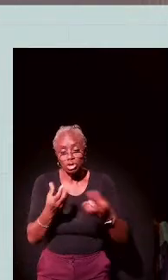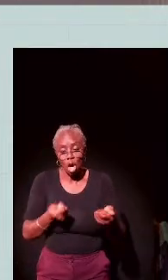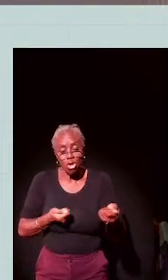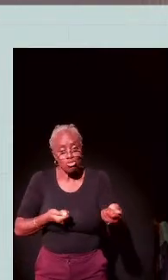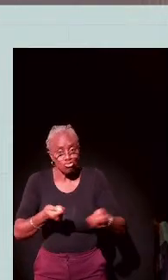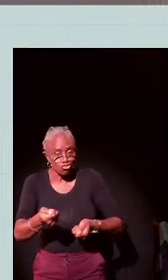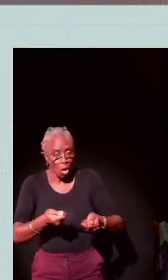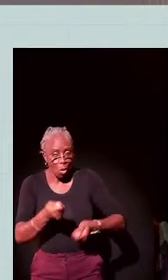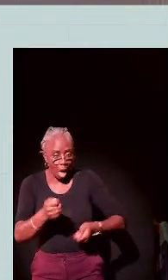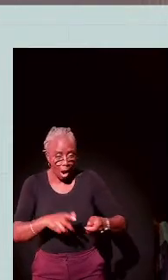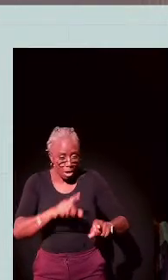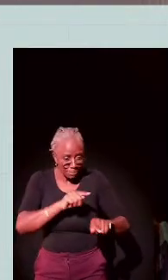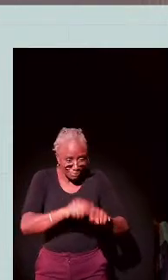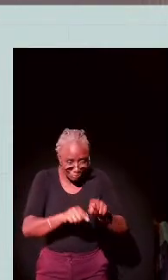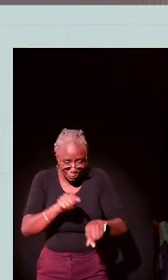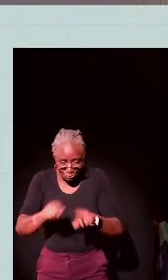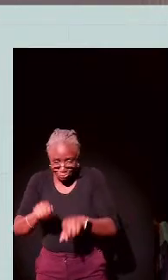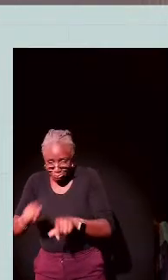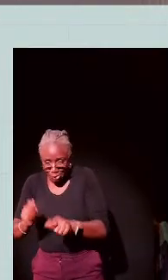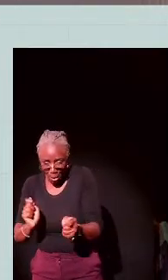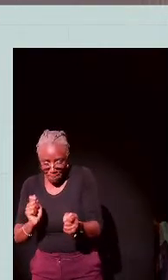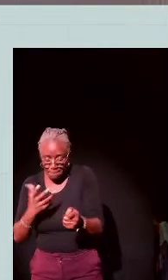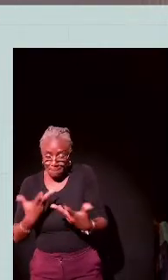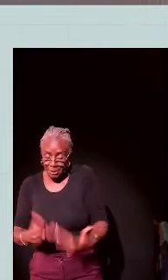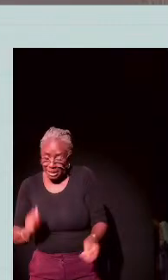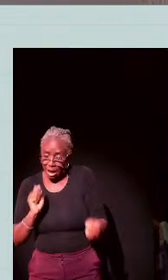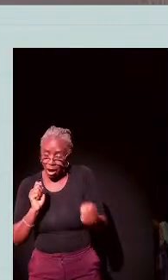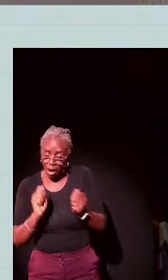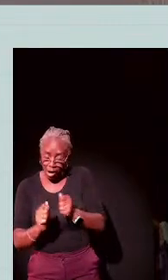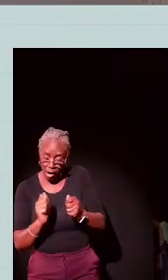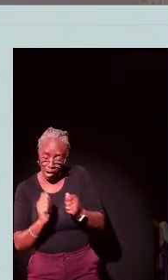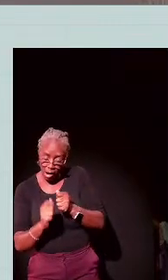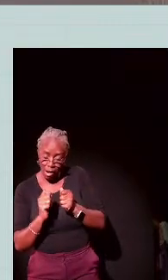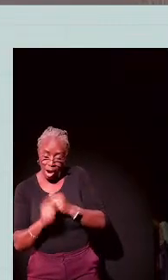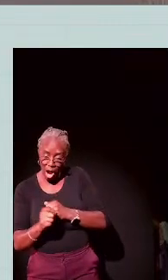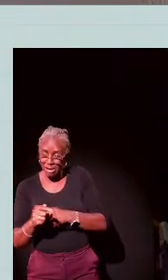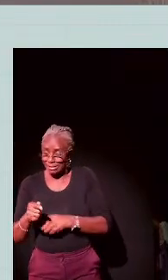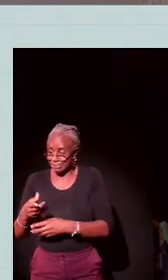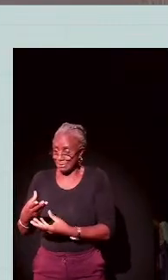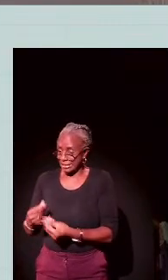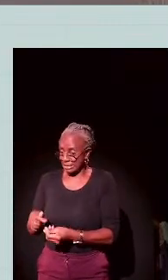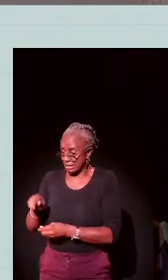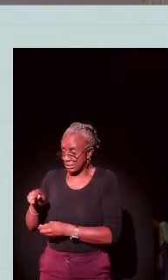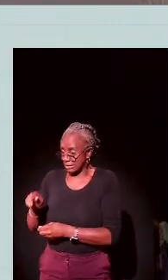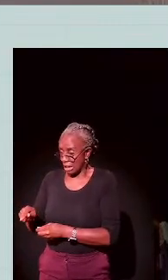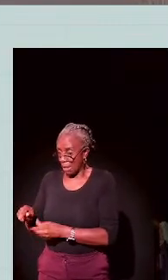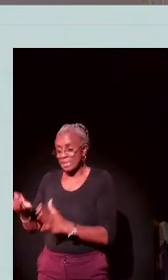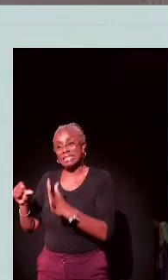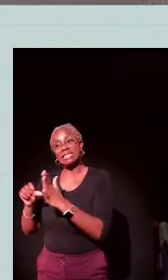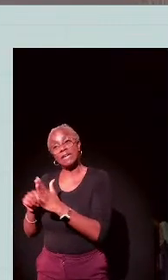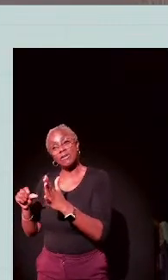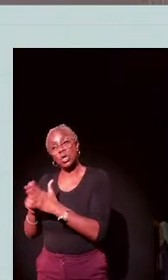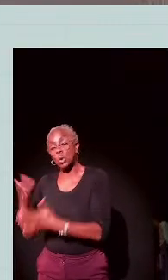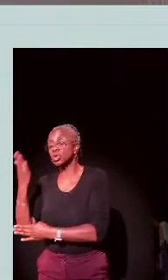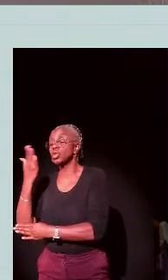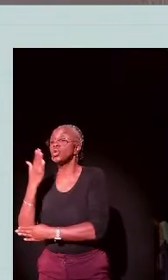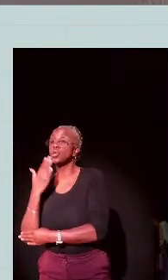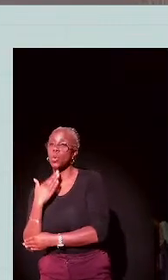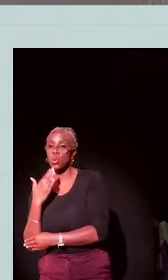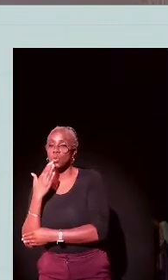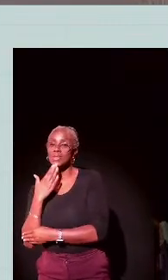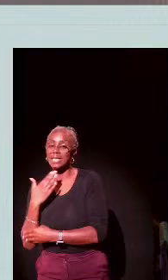or a lot of these kind of off-the-shelf ones might be quite good for us to use, they often